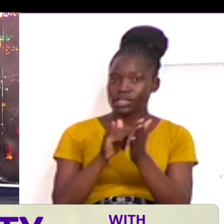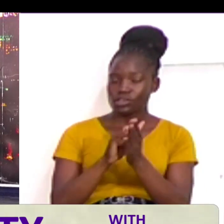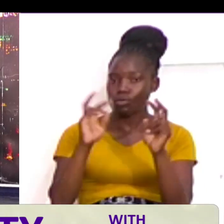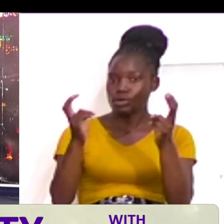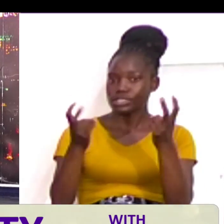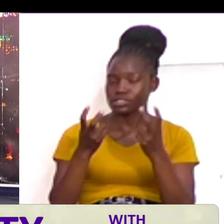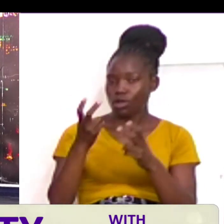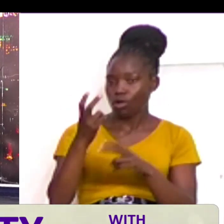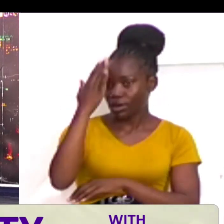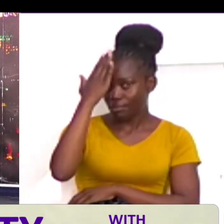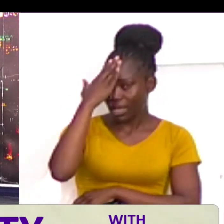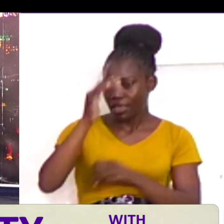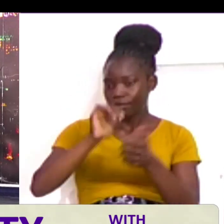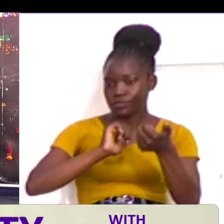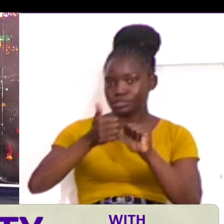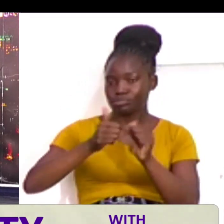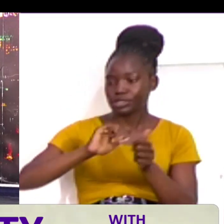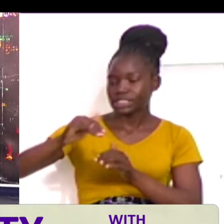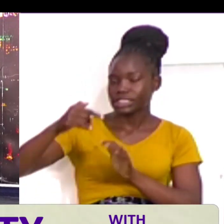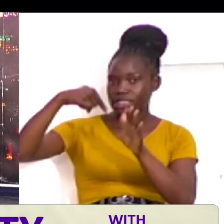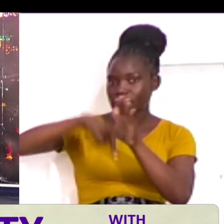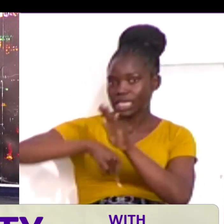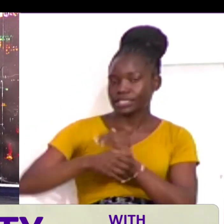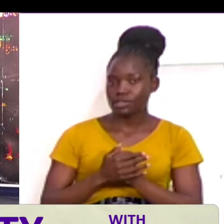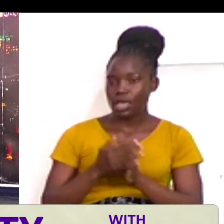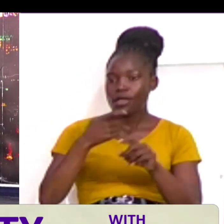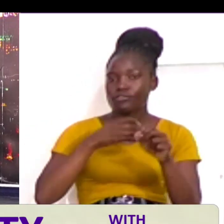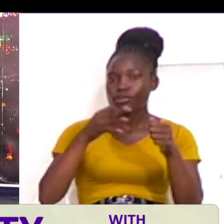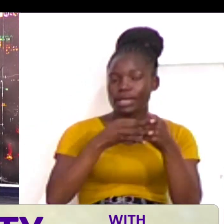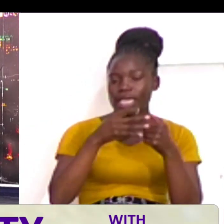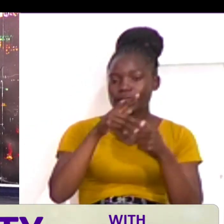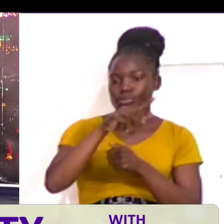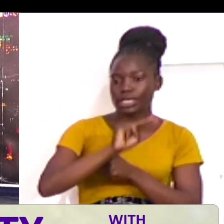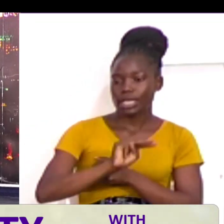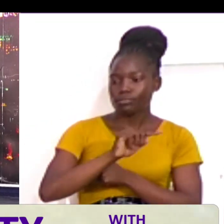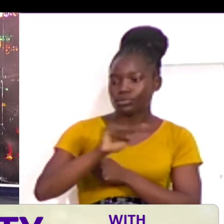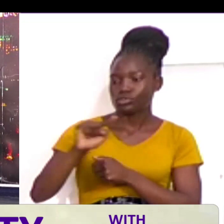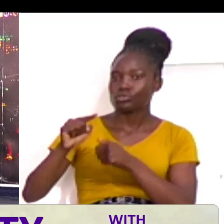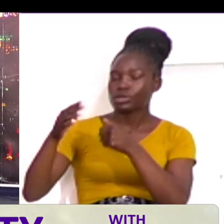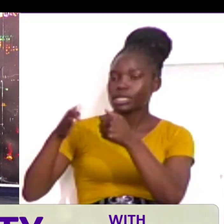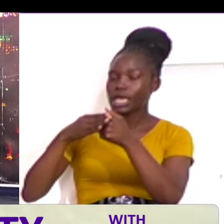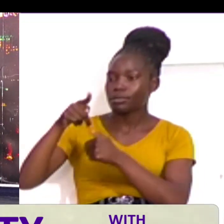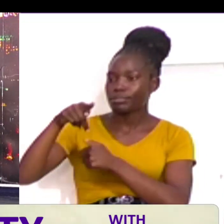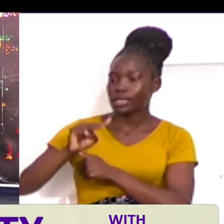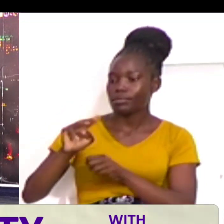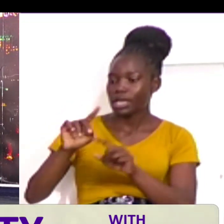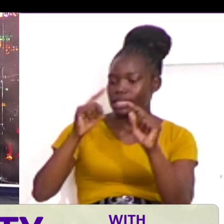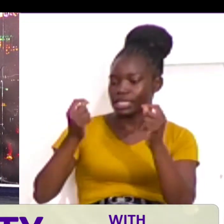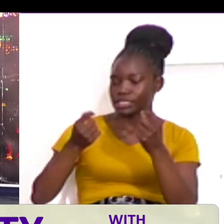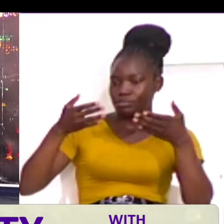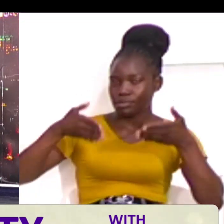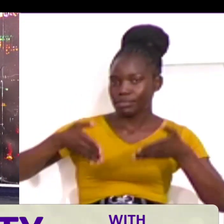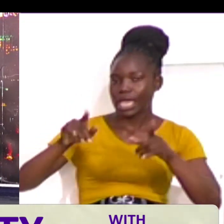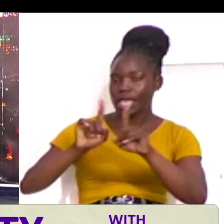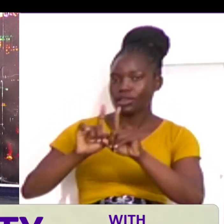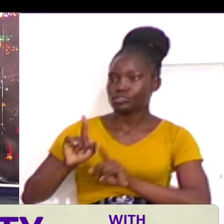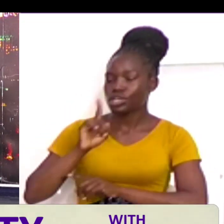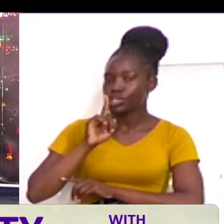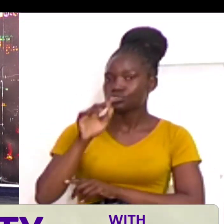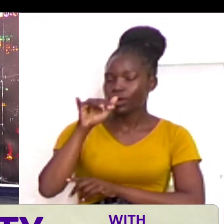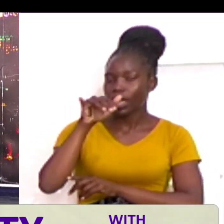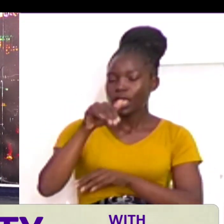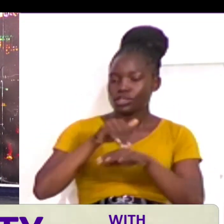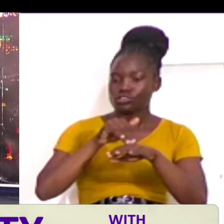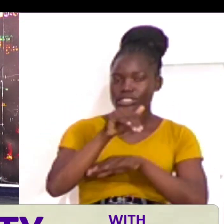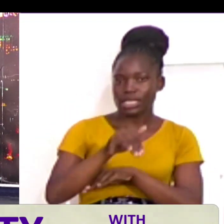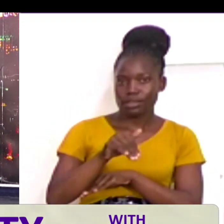Monday, of course, for the Sports City Extra from 8 p.m. till 9 p.m. With the team will be available, and also make sure to send